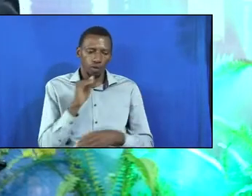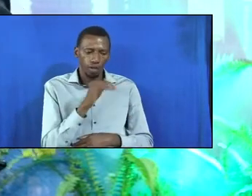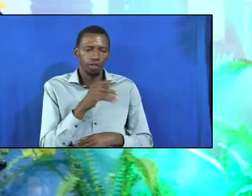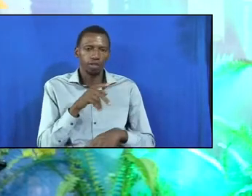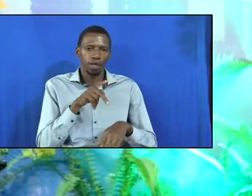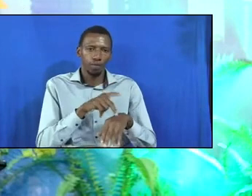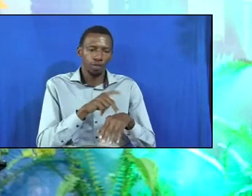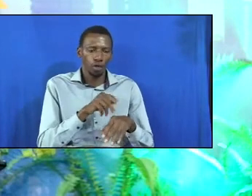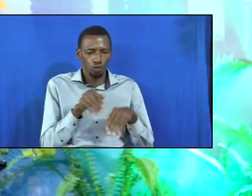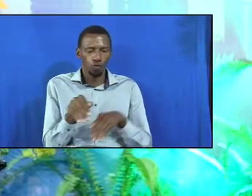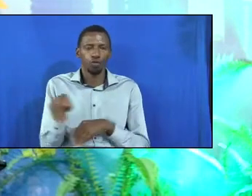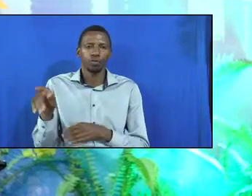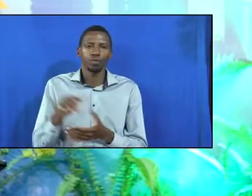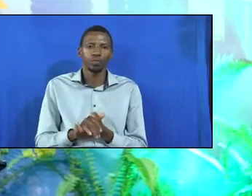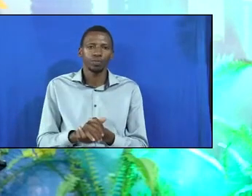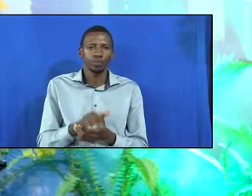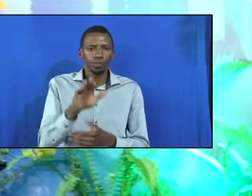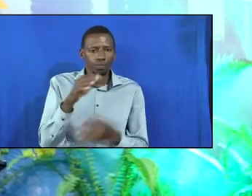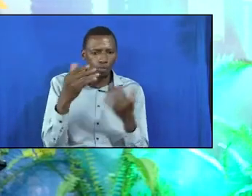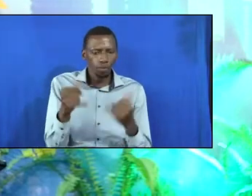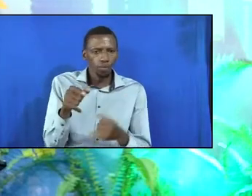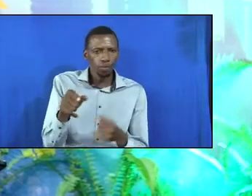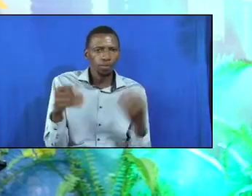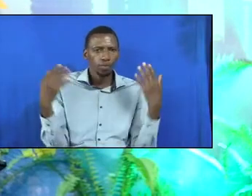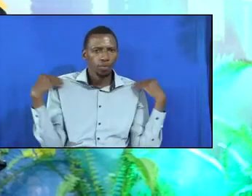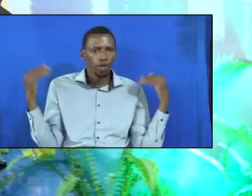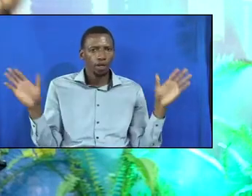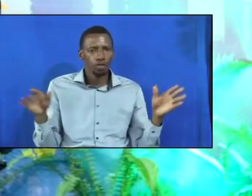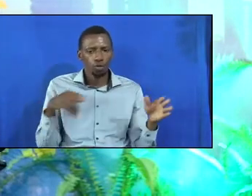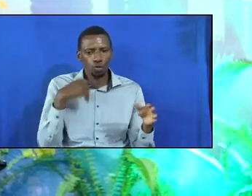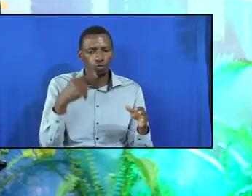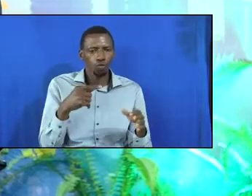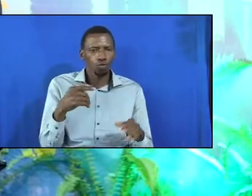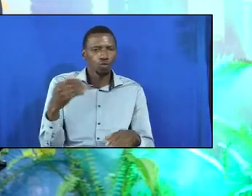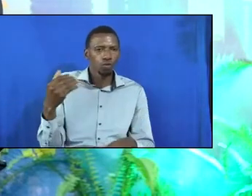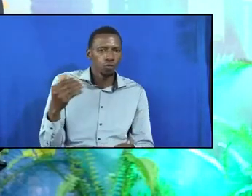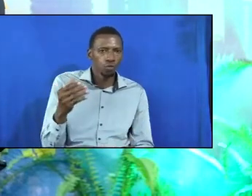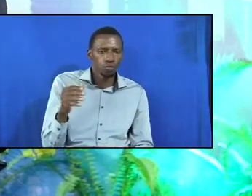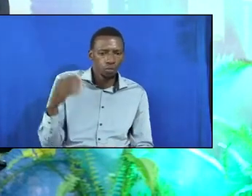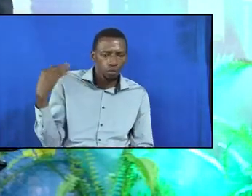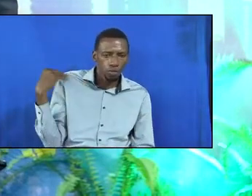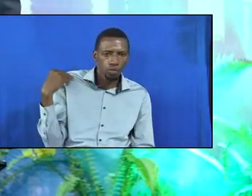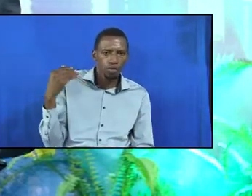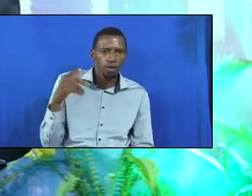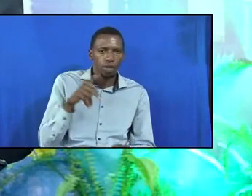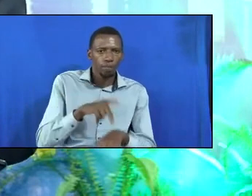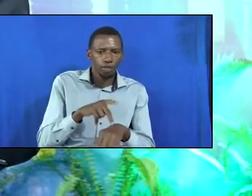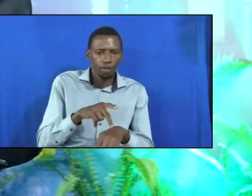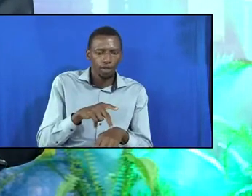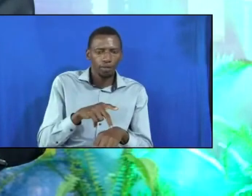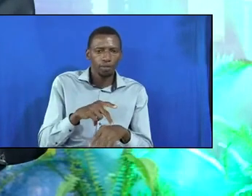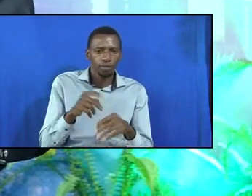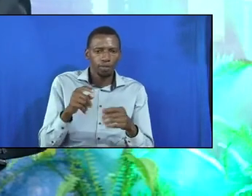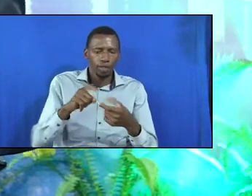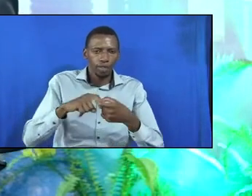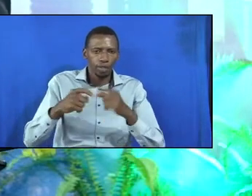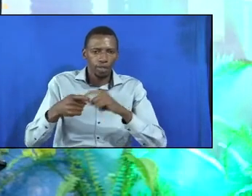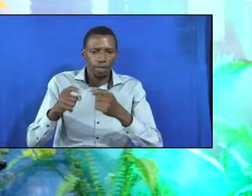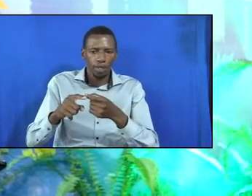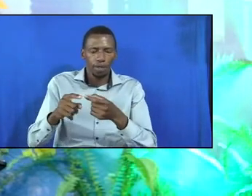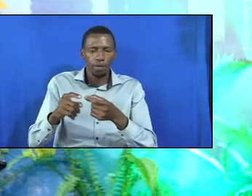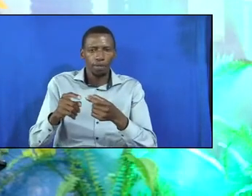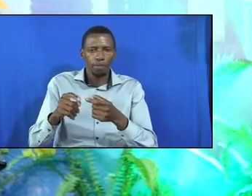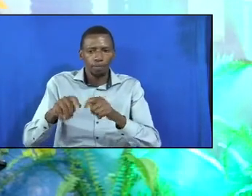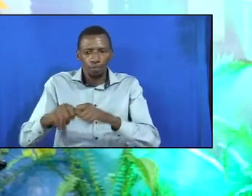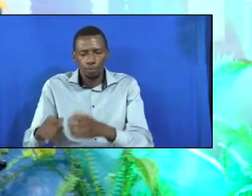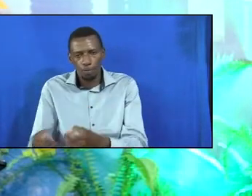Now, this angel here, who struck Peter and the chains fell off, this time he does not order